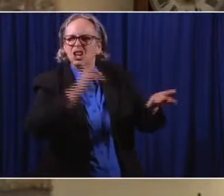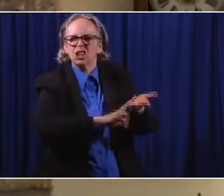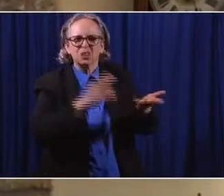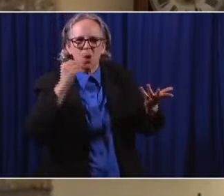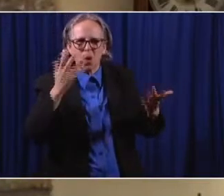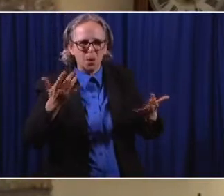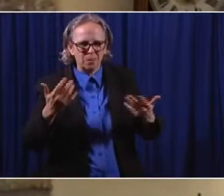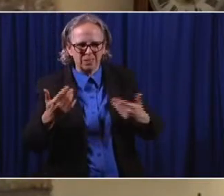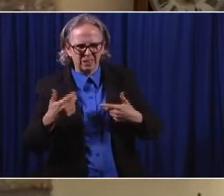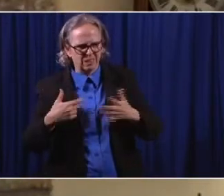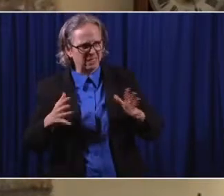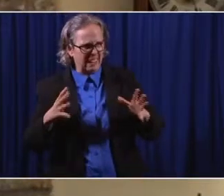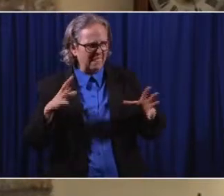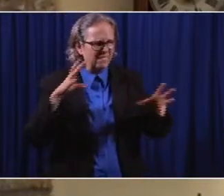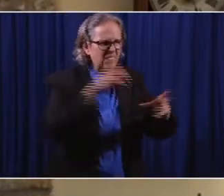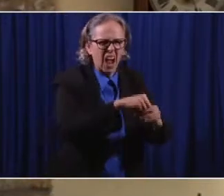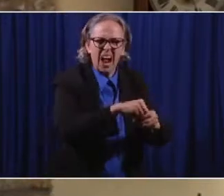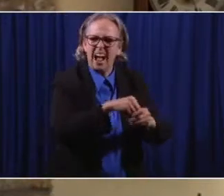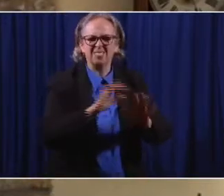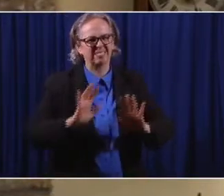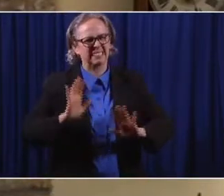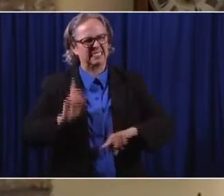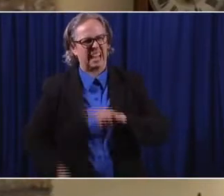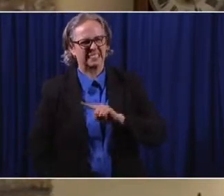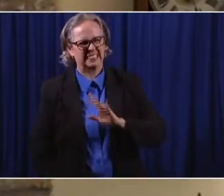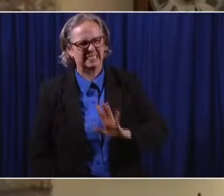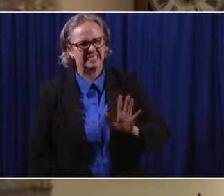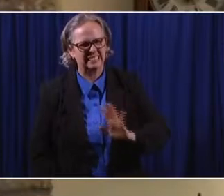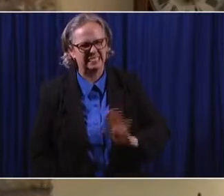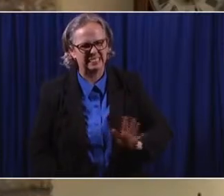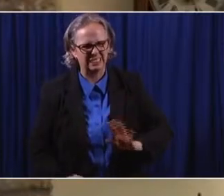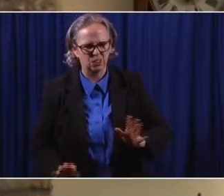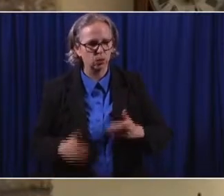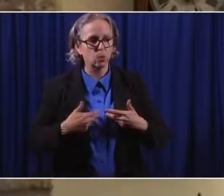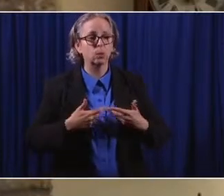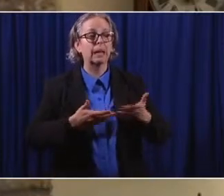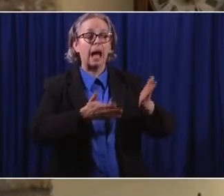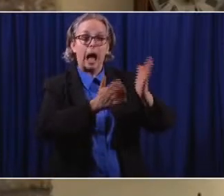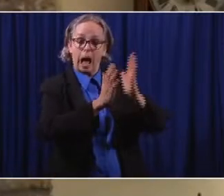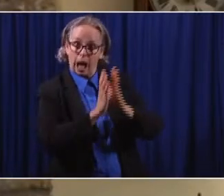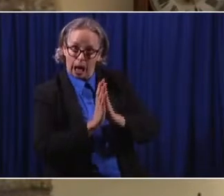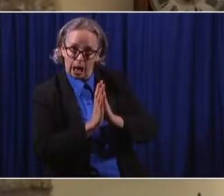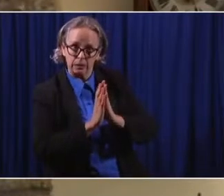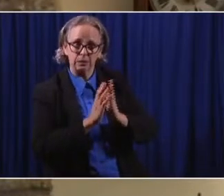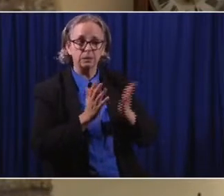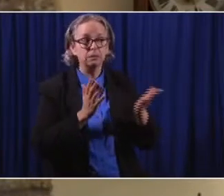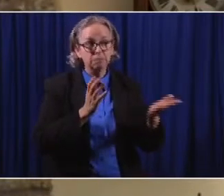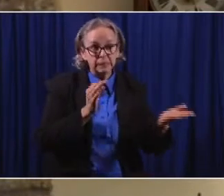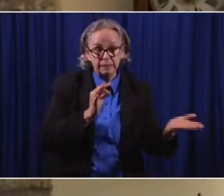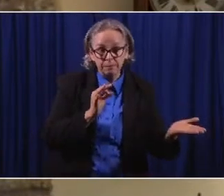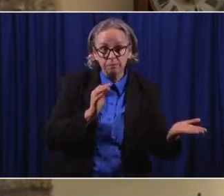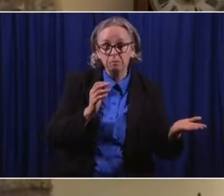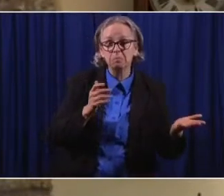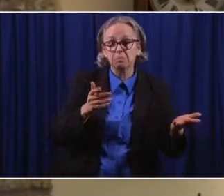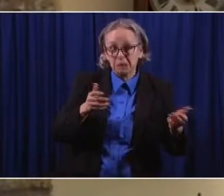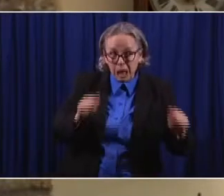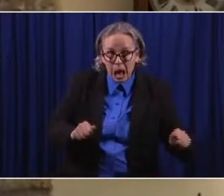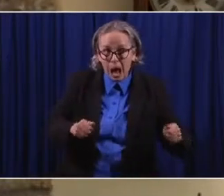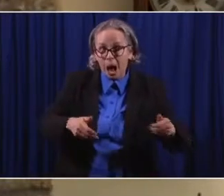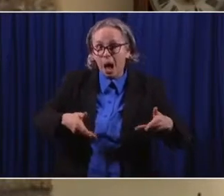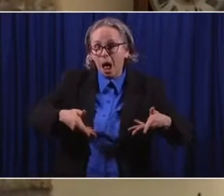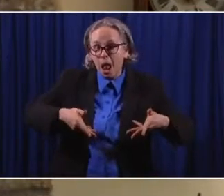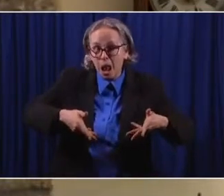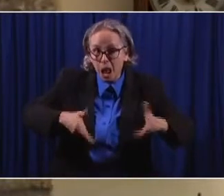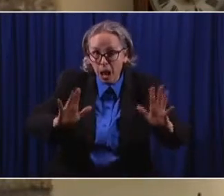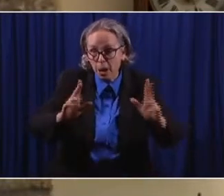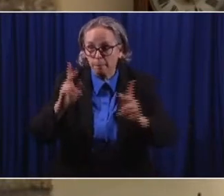that. But our request to the nursing homes is, you know, if they do allow the visitation, you know, if they've got COVID that's